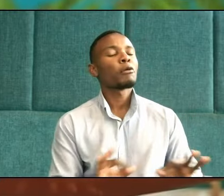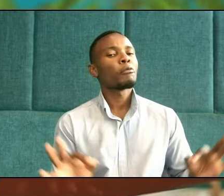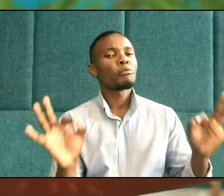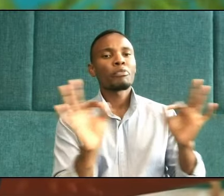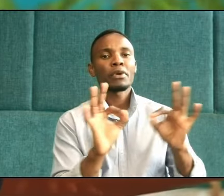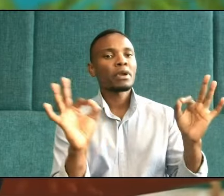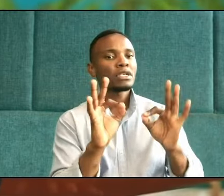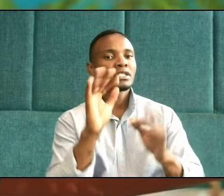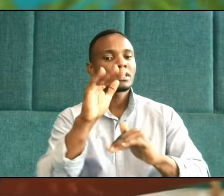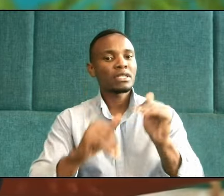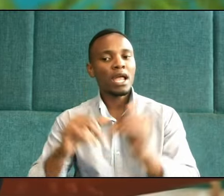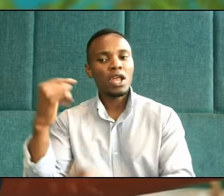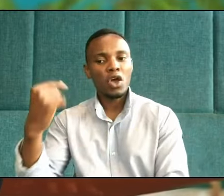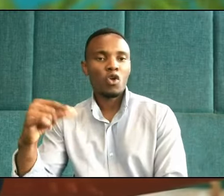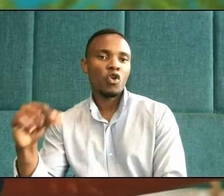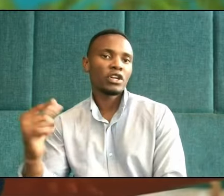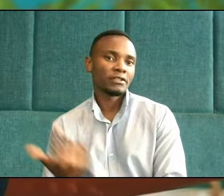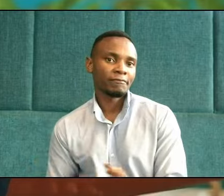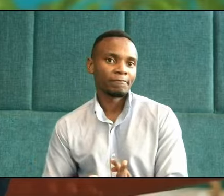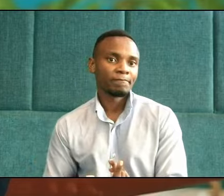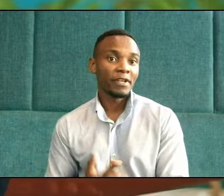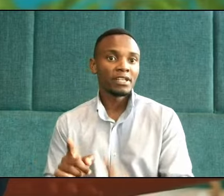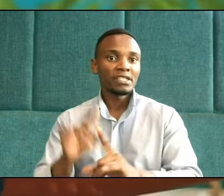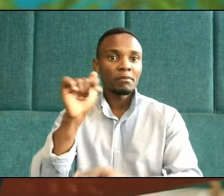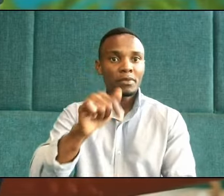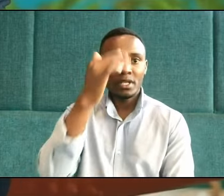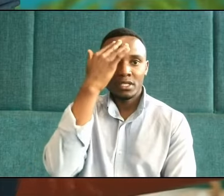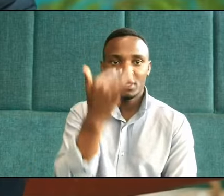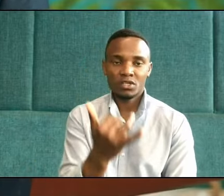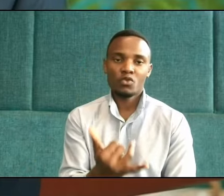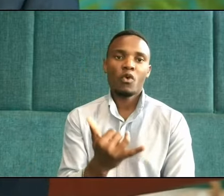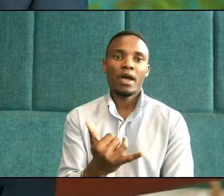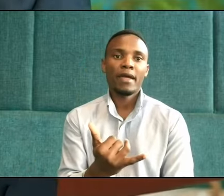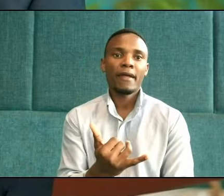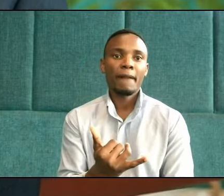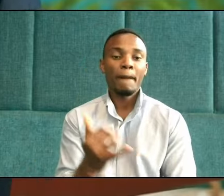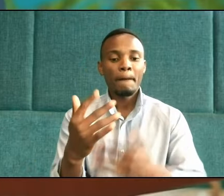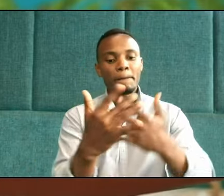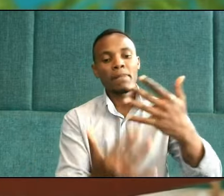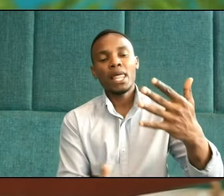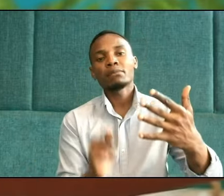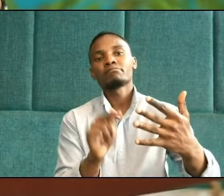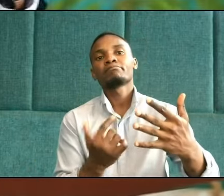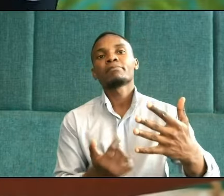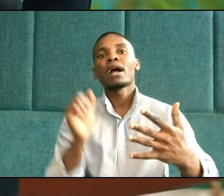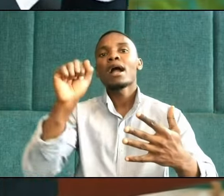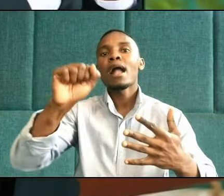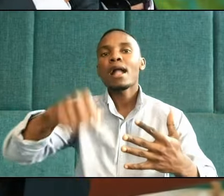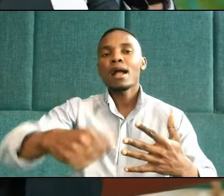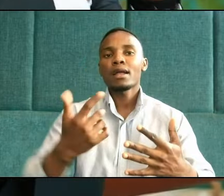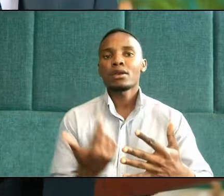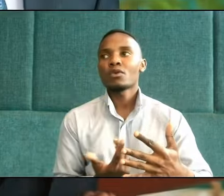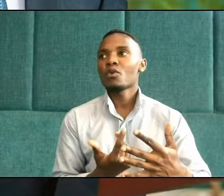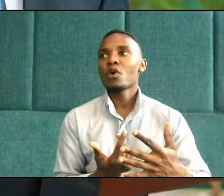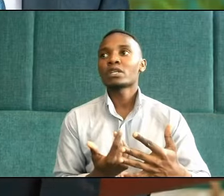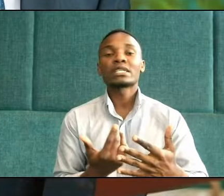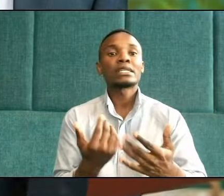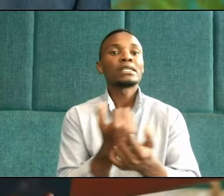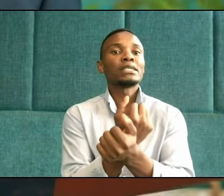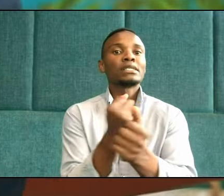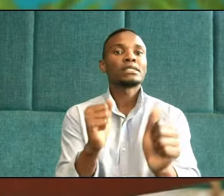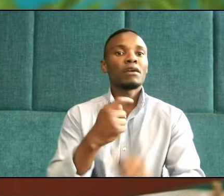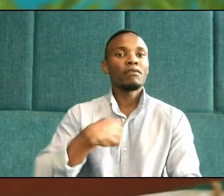than gold and silver. And that is why it is able to go where the sin started in